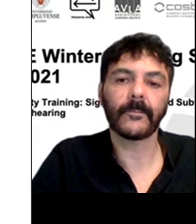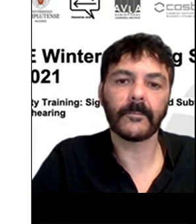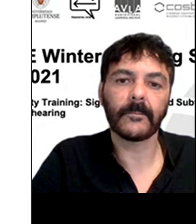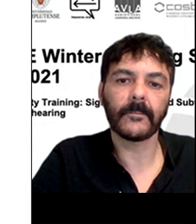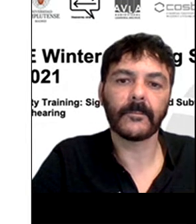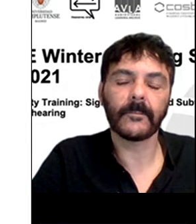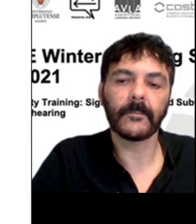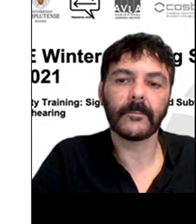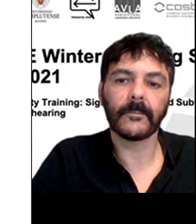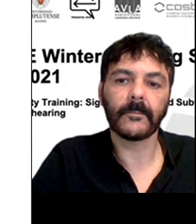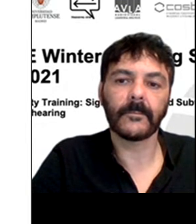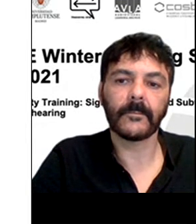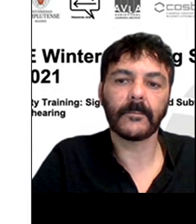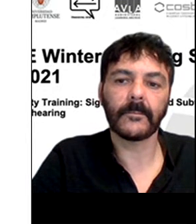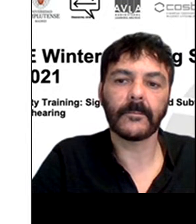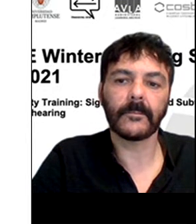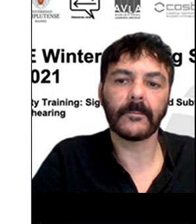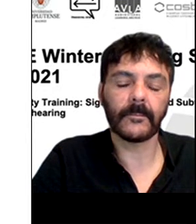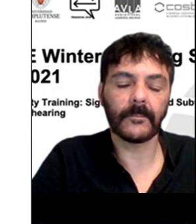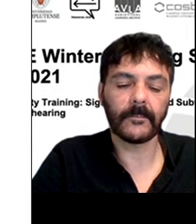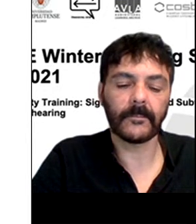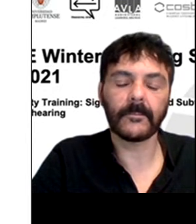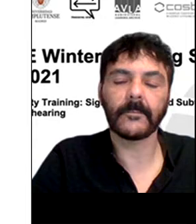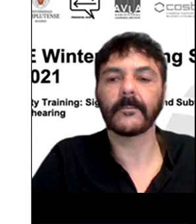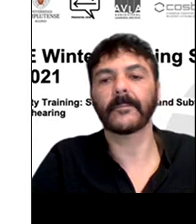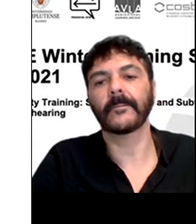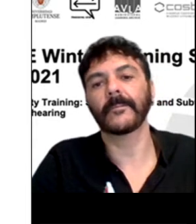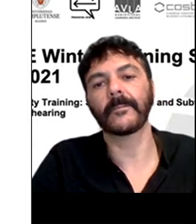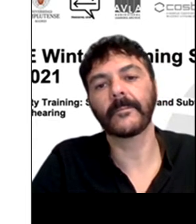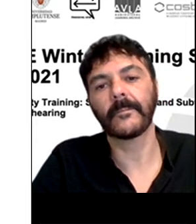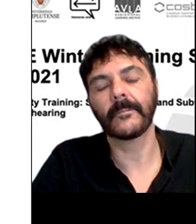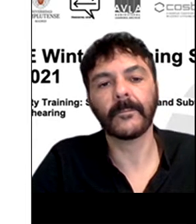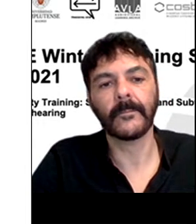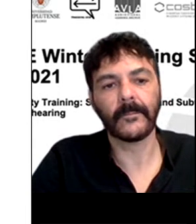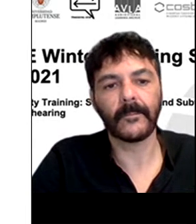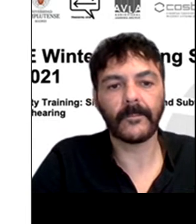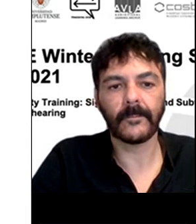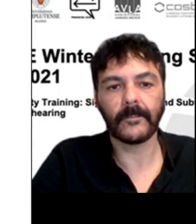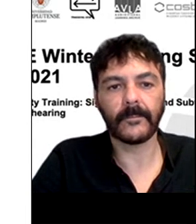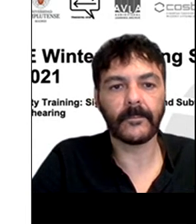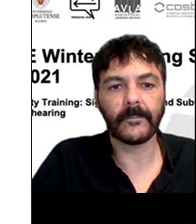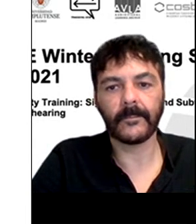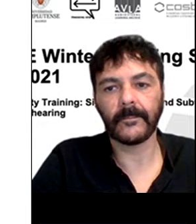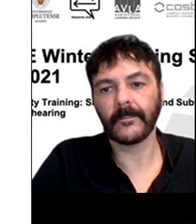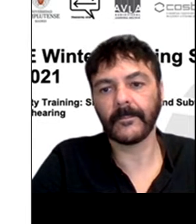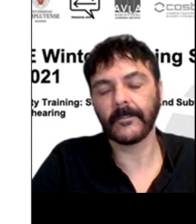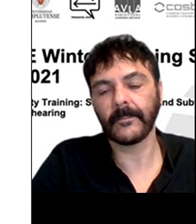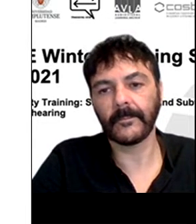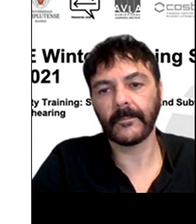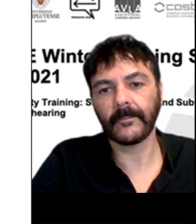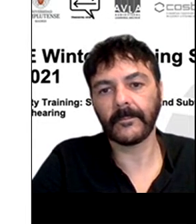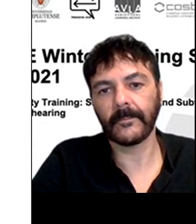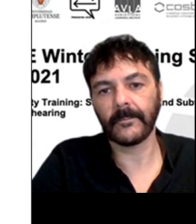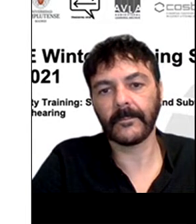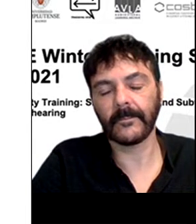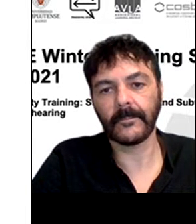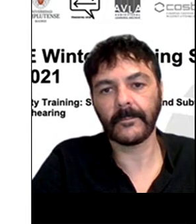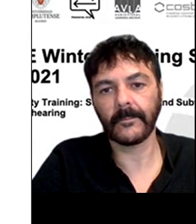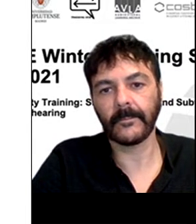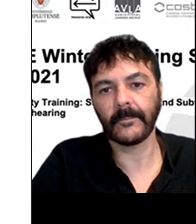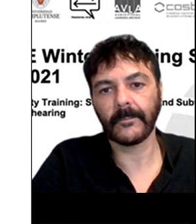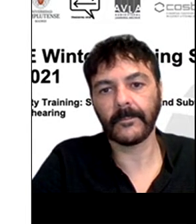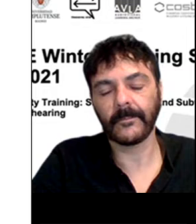because it was too heavy to, to distribute, because you always send in two images. 360 is completely different.